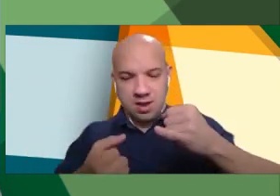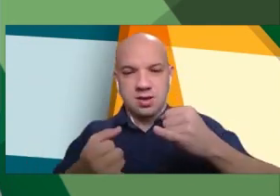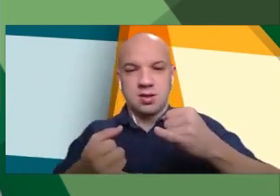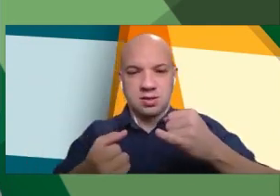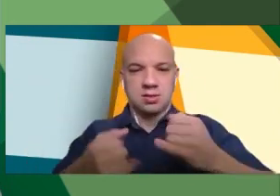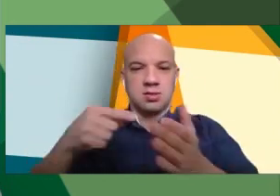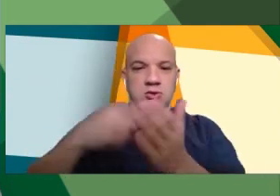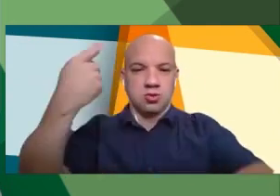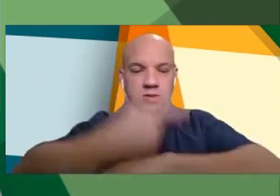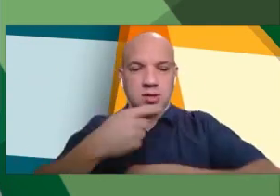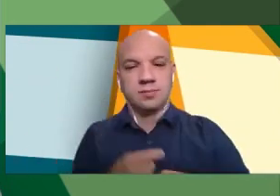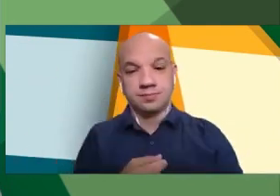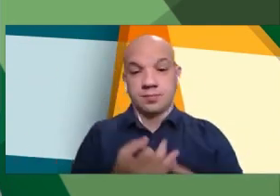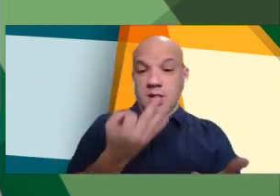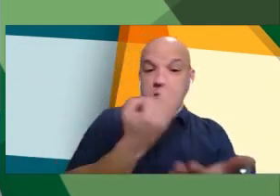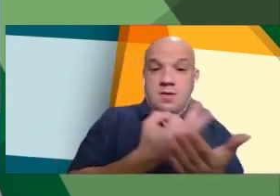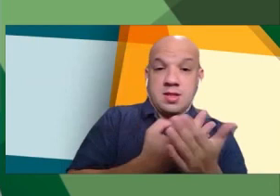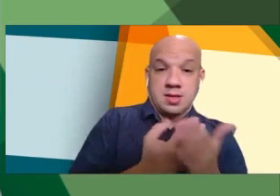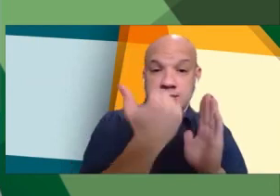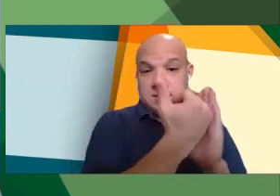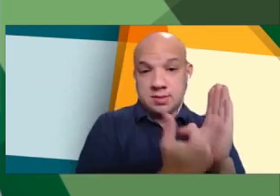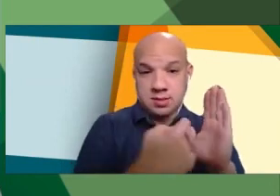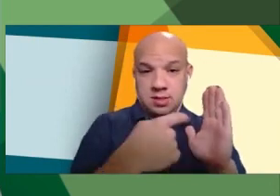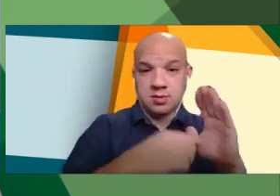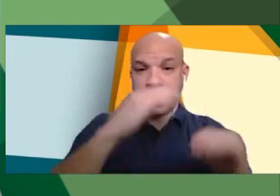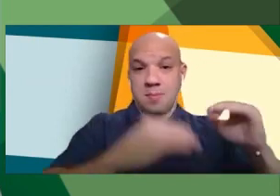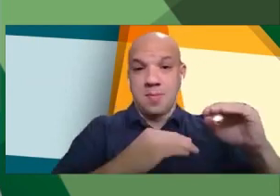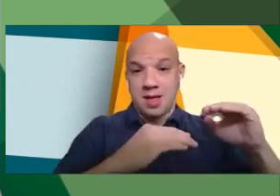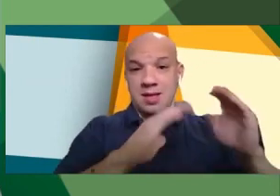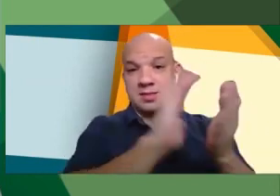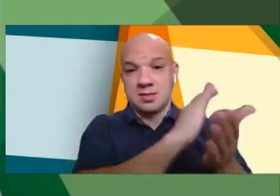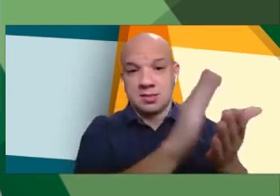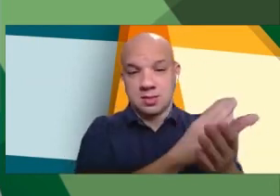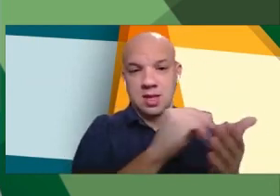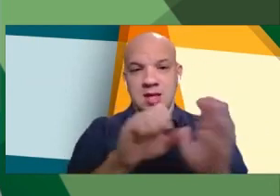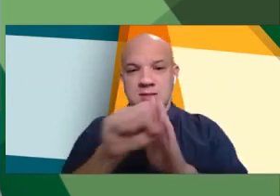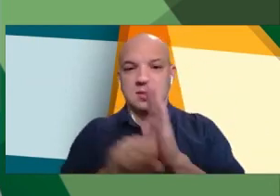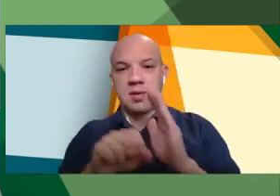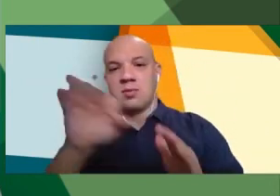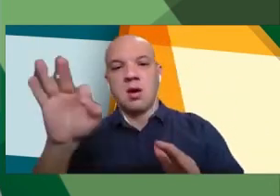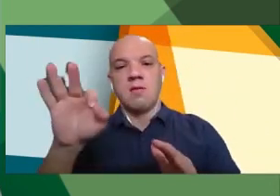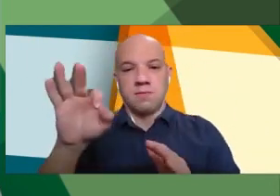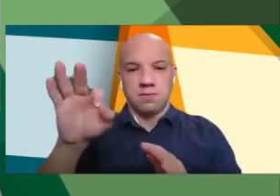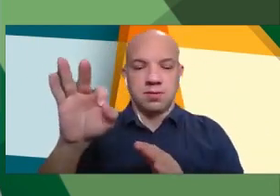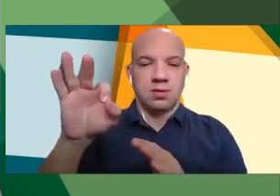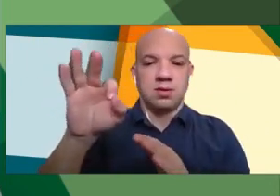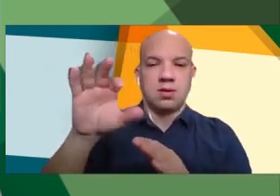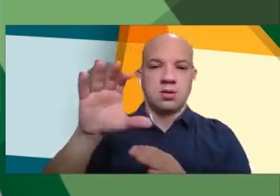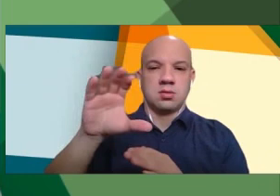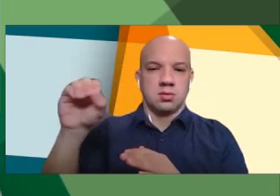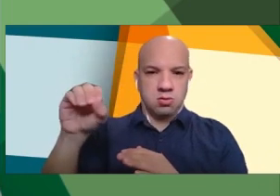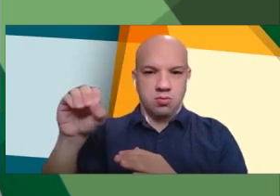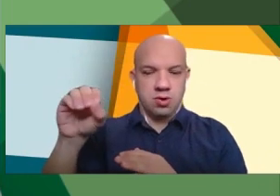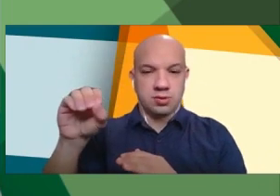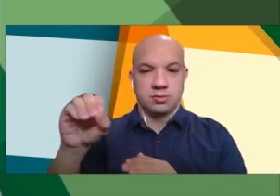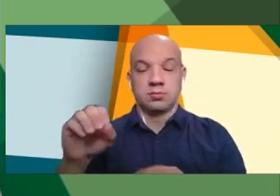financial statements must include at least a balance sheet and statement of operation. It's also requesting a